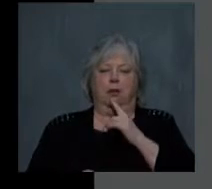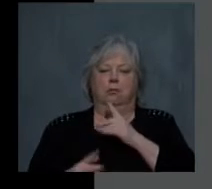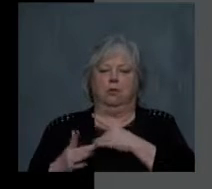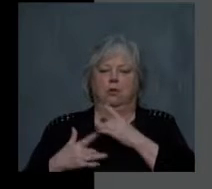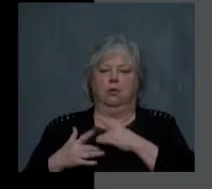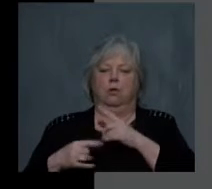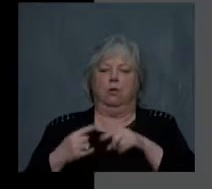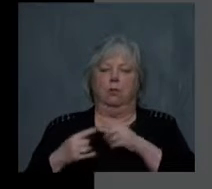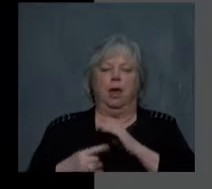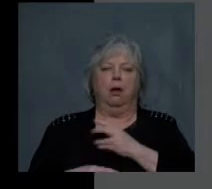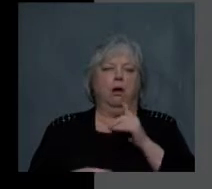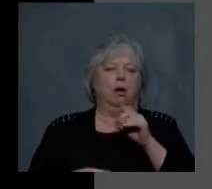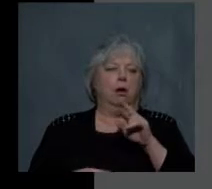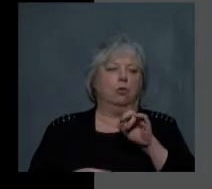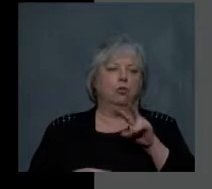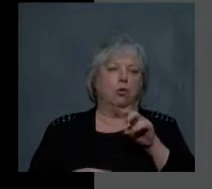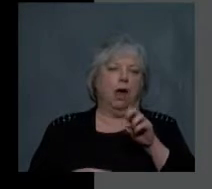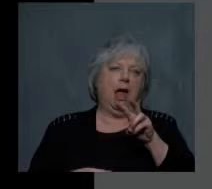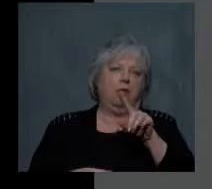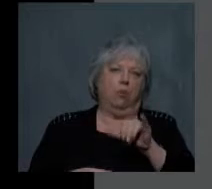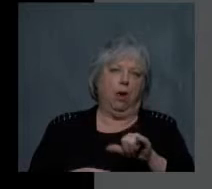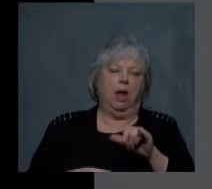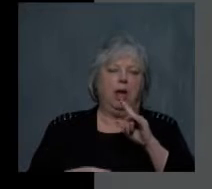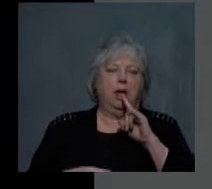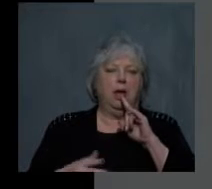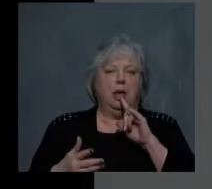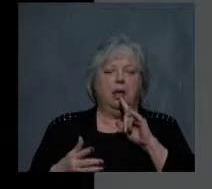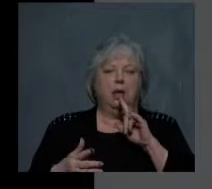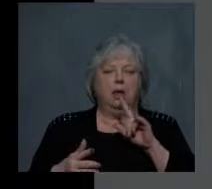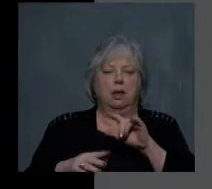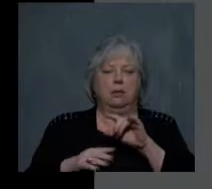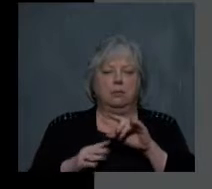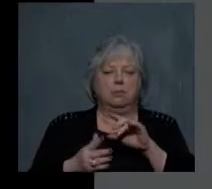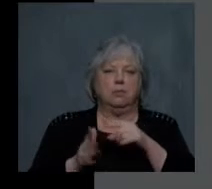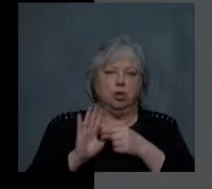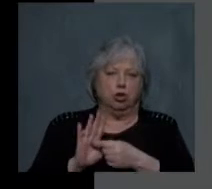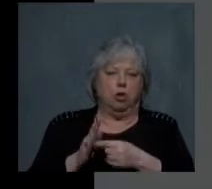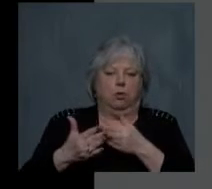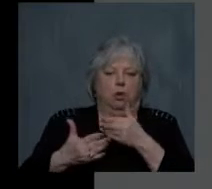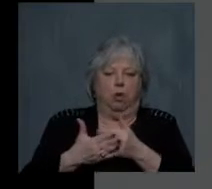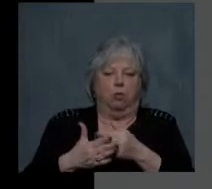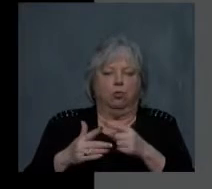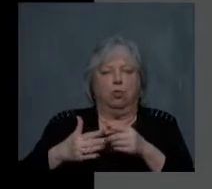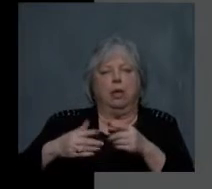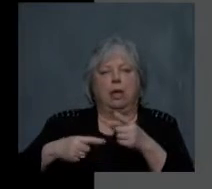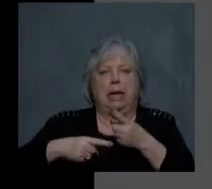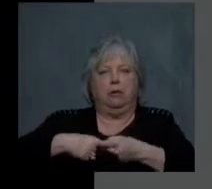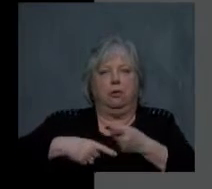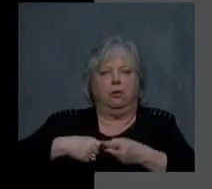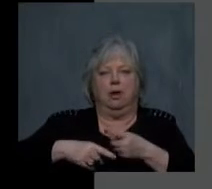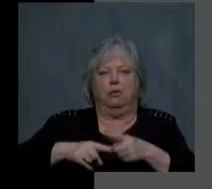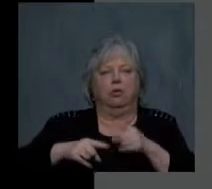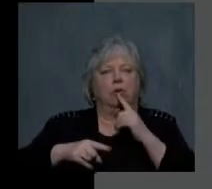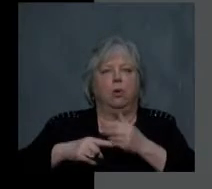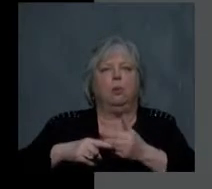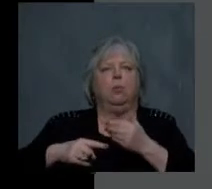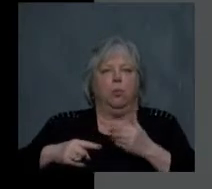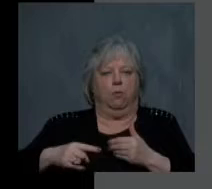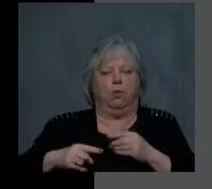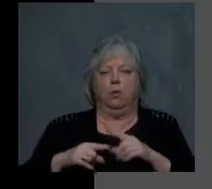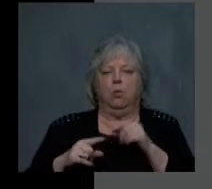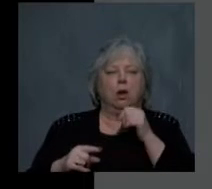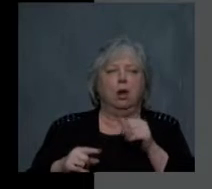locations being so close to the intersection, so we pulled those away. But at this point, we're not improving any of the roads. We're simply building driveways